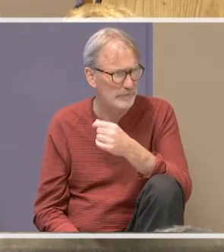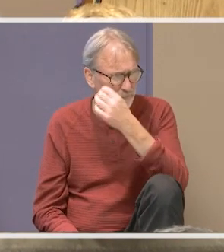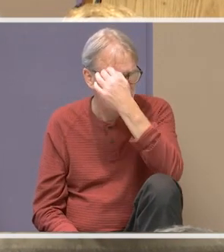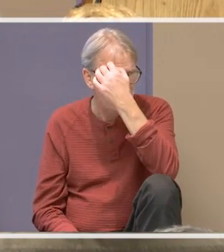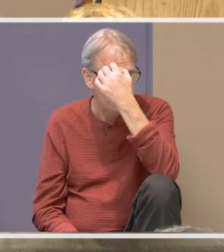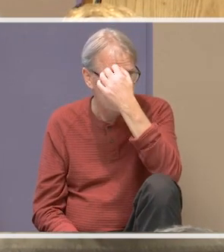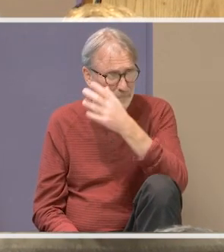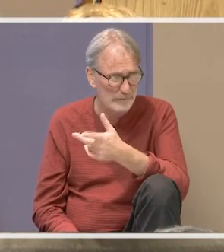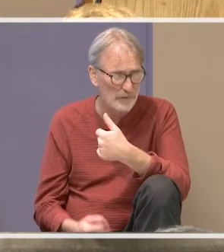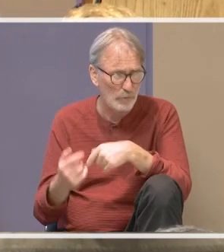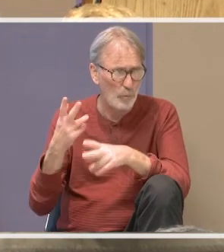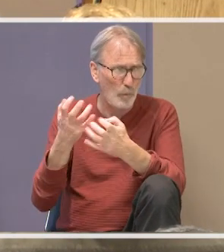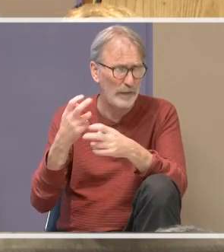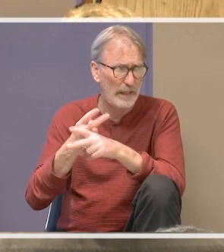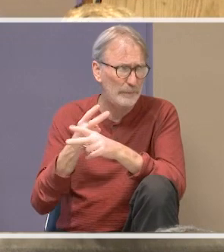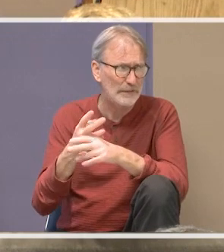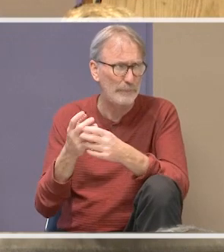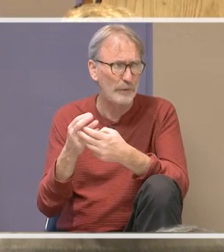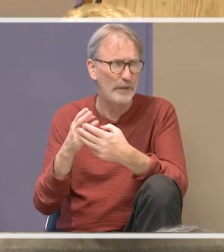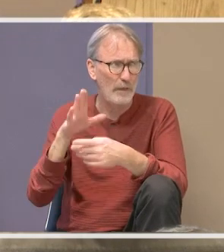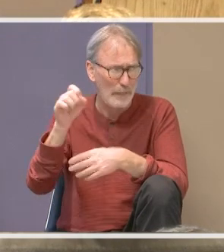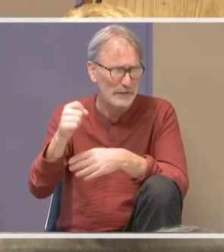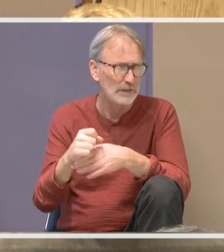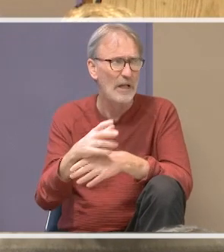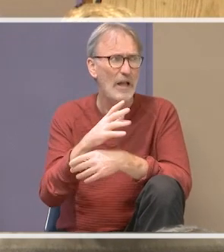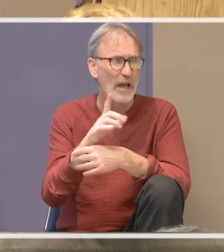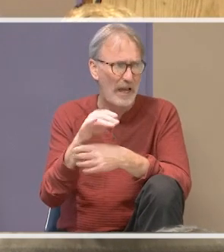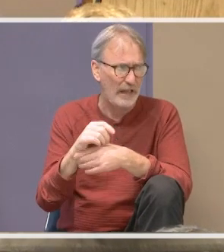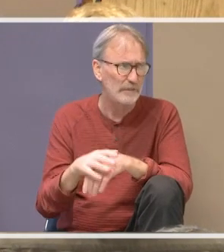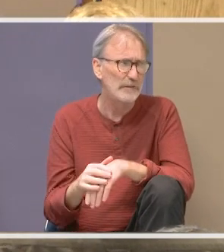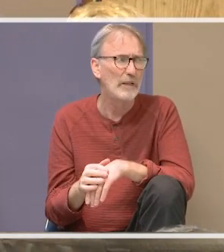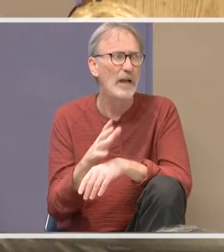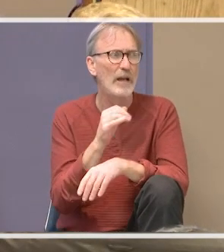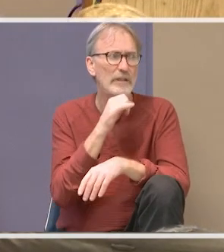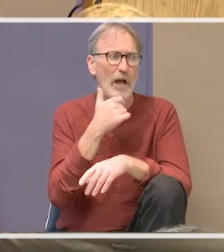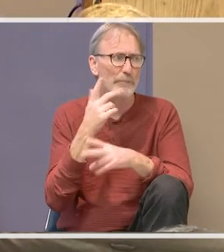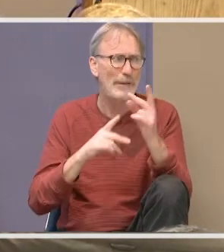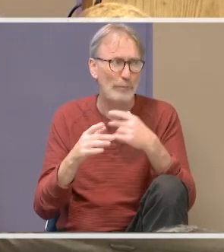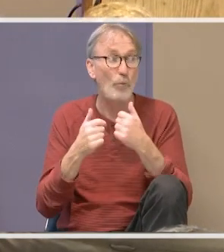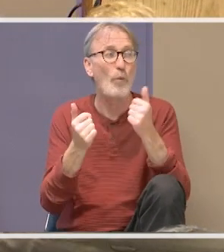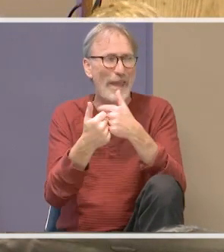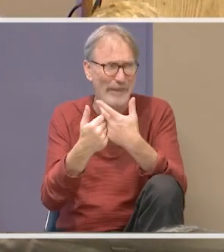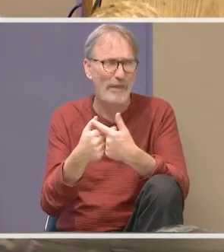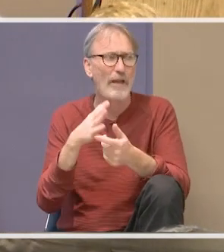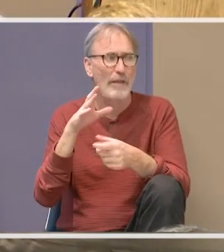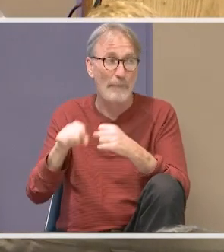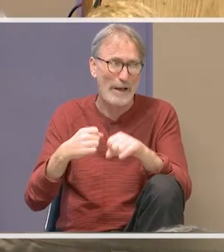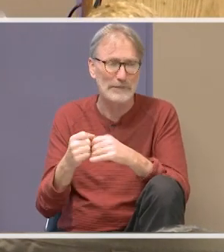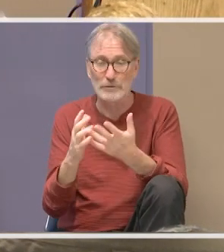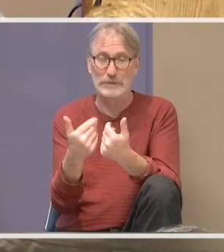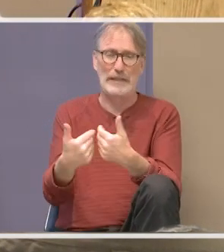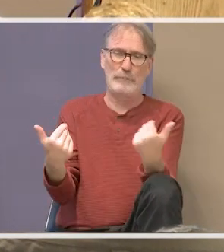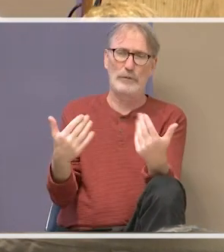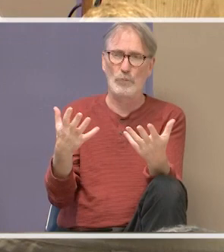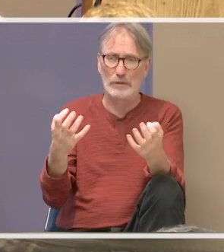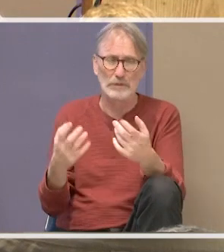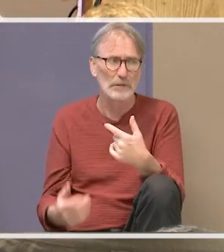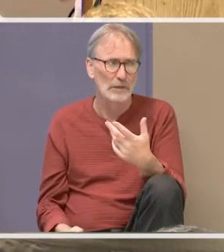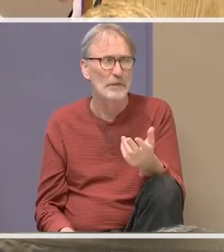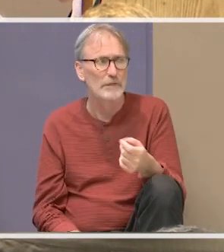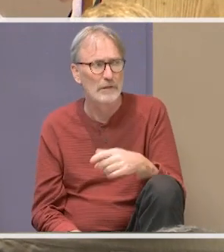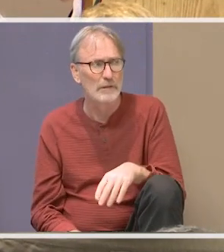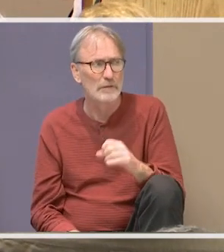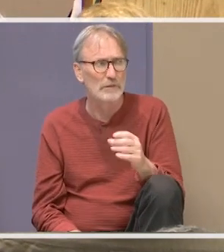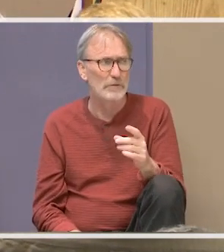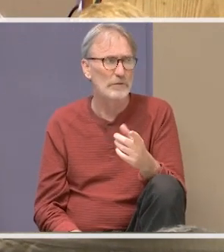and you're right, we're moving lane of traffic on Forbes to do it. So you have 5 total lanes on Forbes. You shift everything up, which actually might